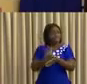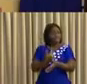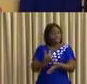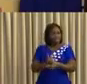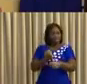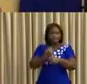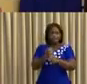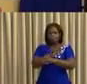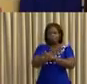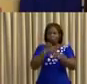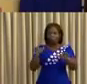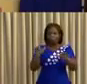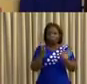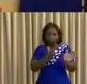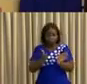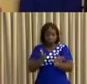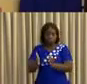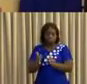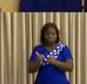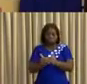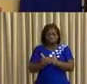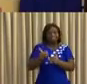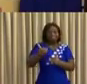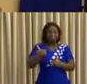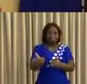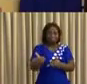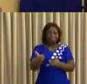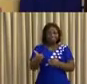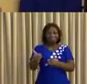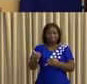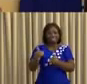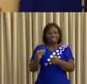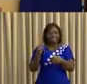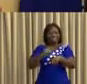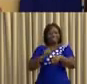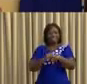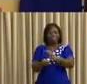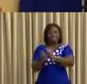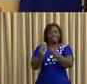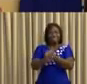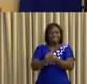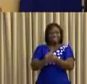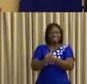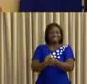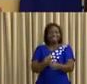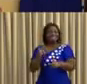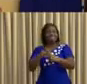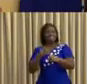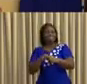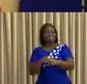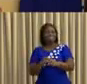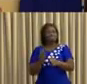no provision for the extension of the mandate of the President, who wields executive power,